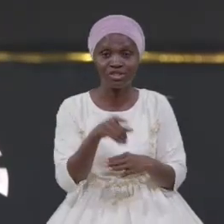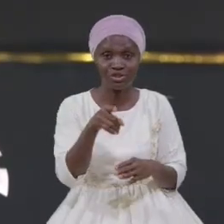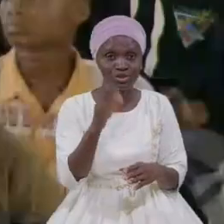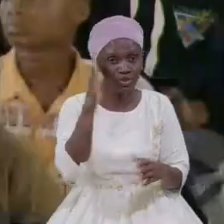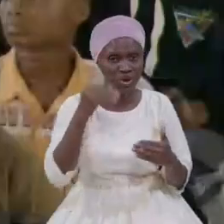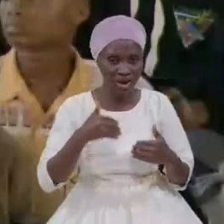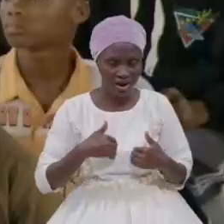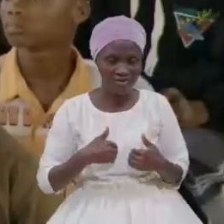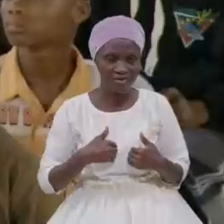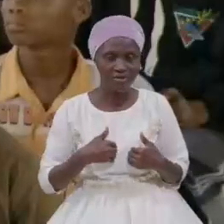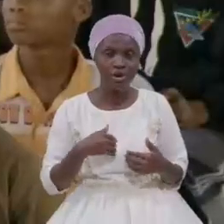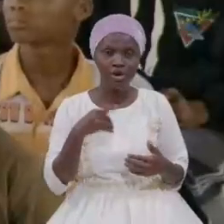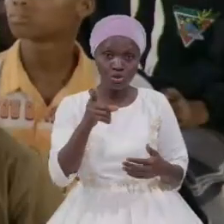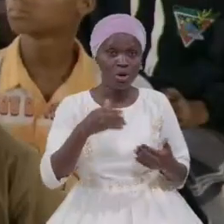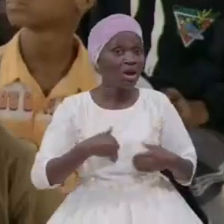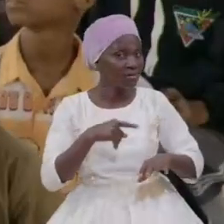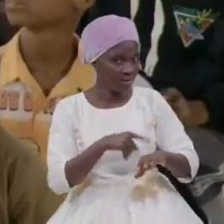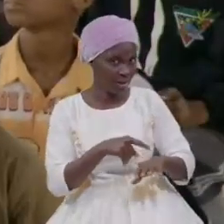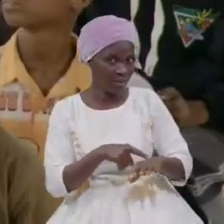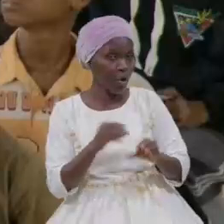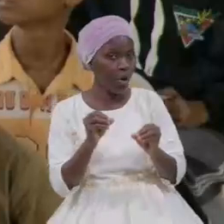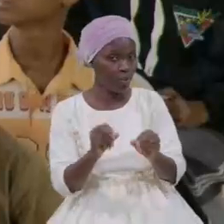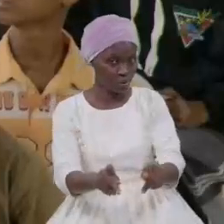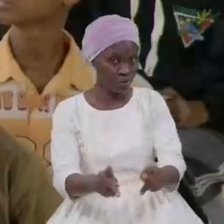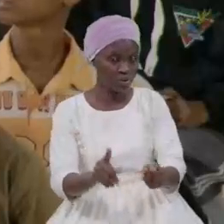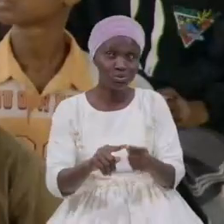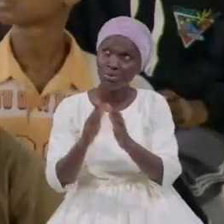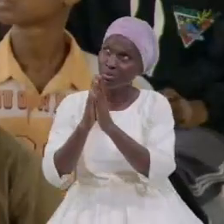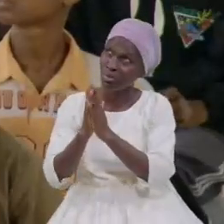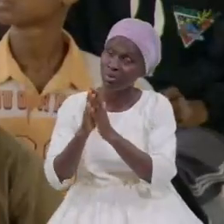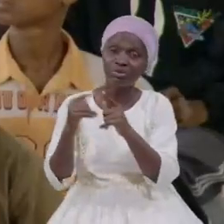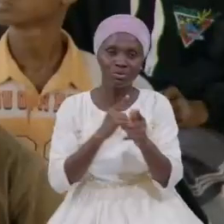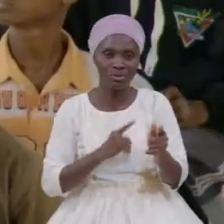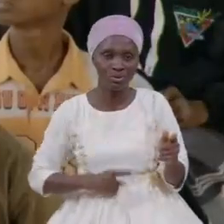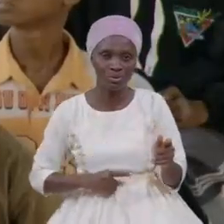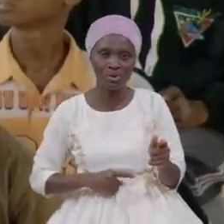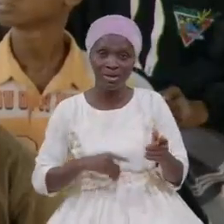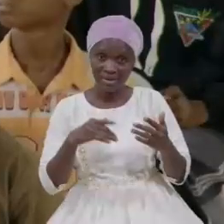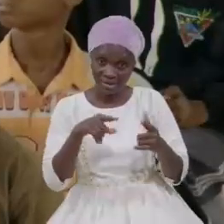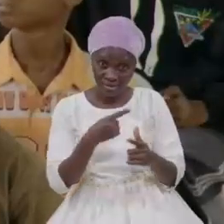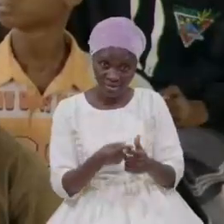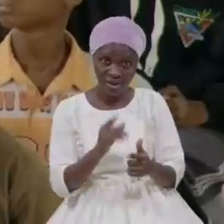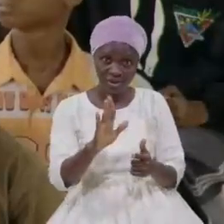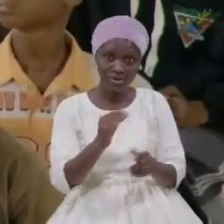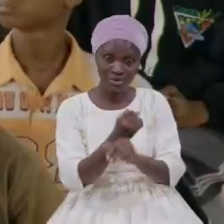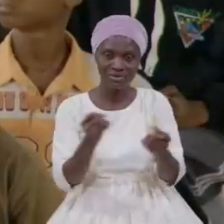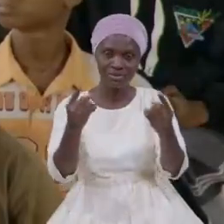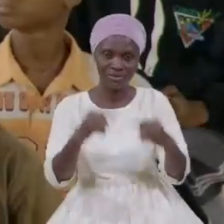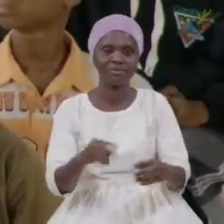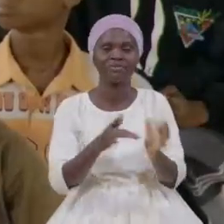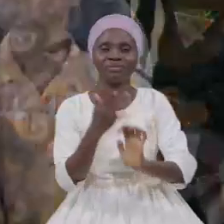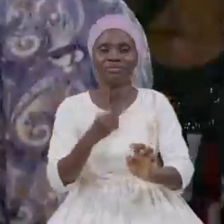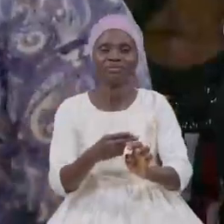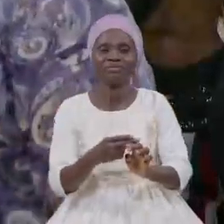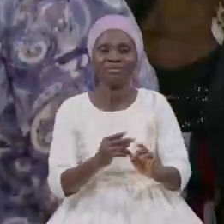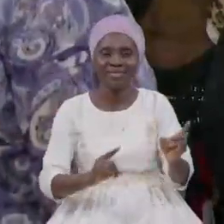chance to call upon the Lord. Your salvation has come. My salvation has